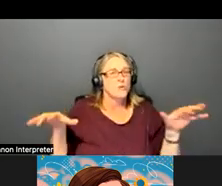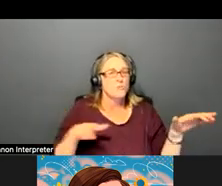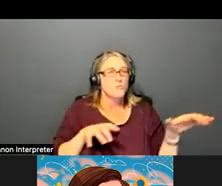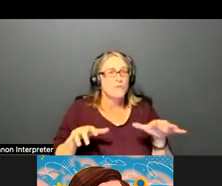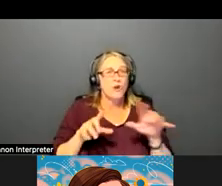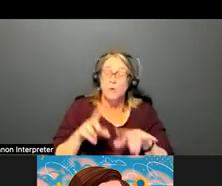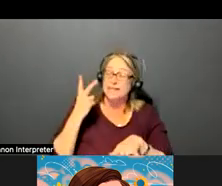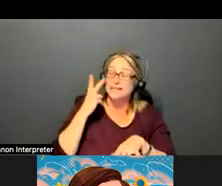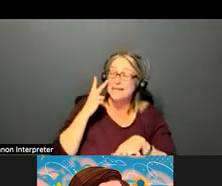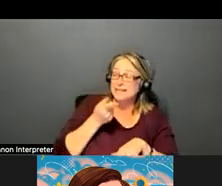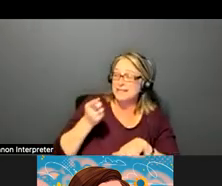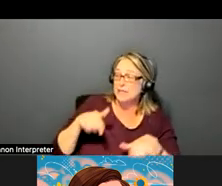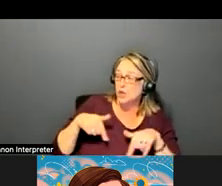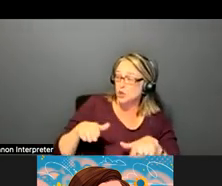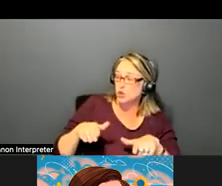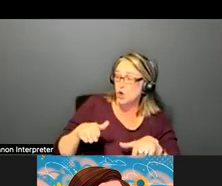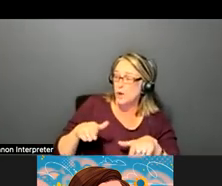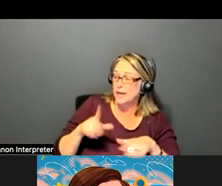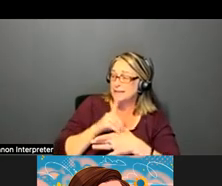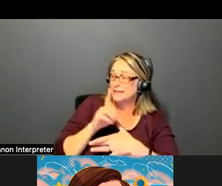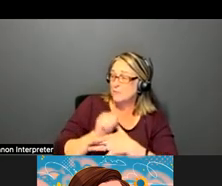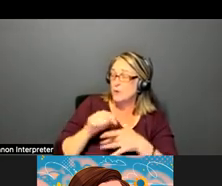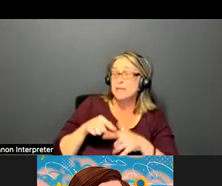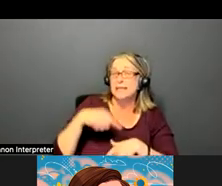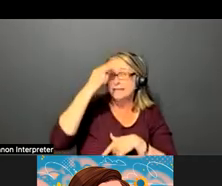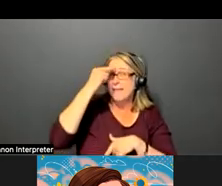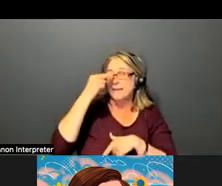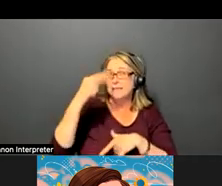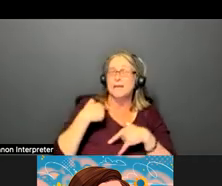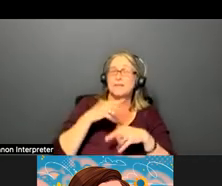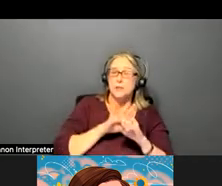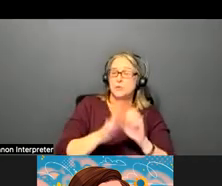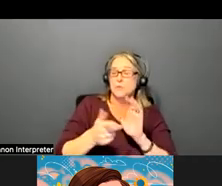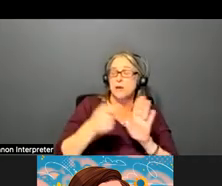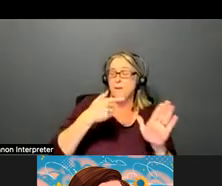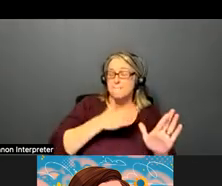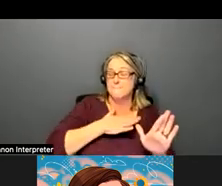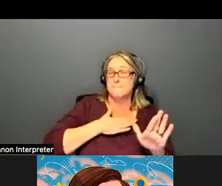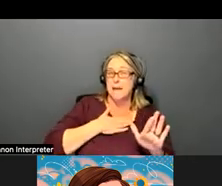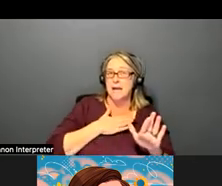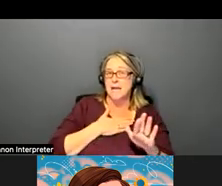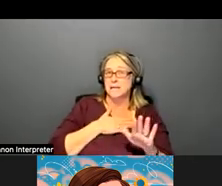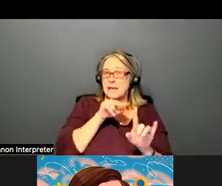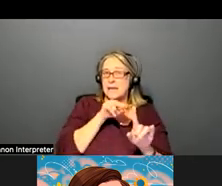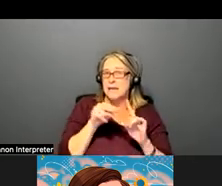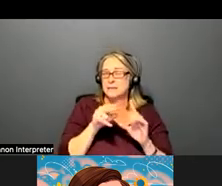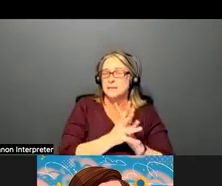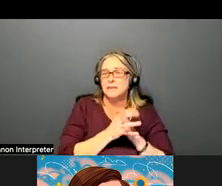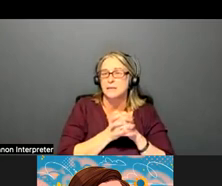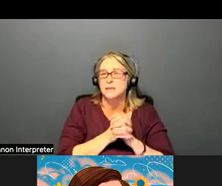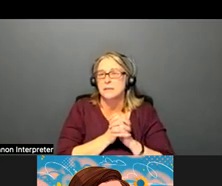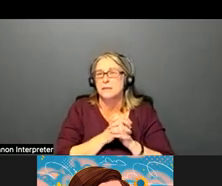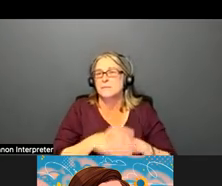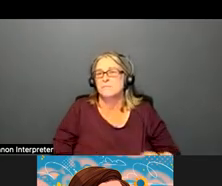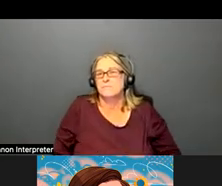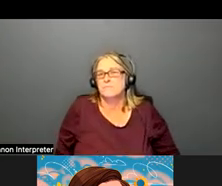ongoing disability rights movement? As a Latina, I've seen pushback on my end. Do either one of you want to add